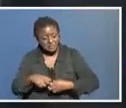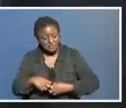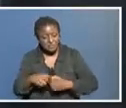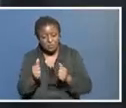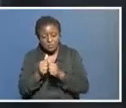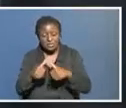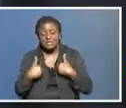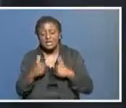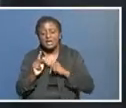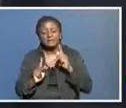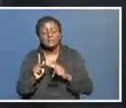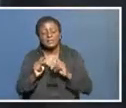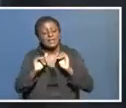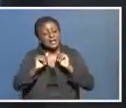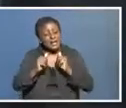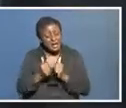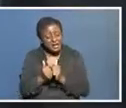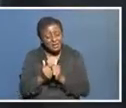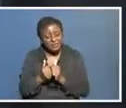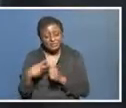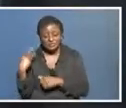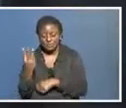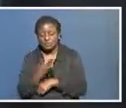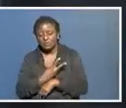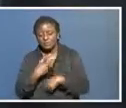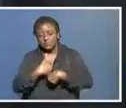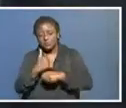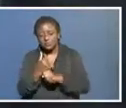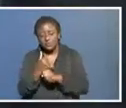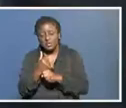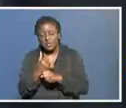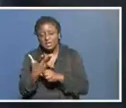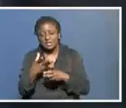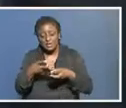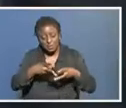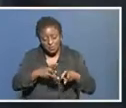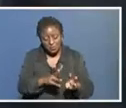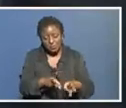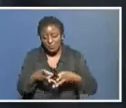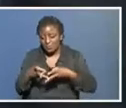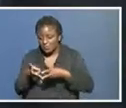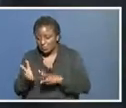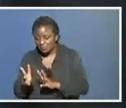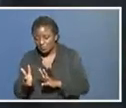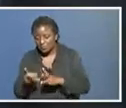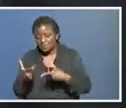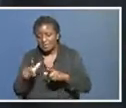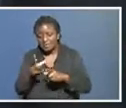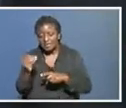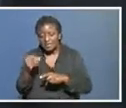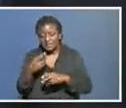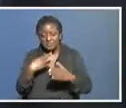our young people, and how do we create modalities to allow them to reach the